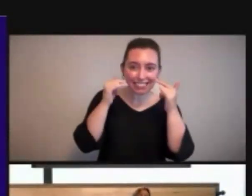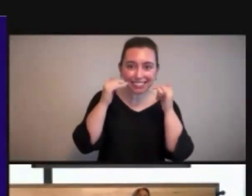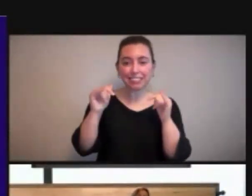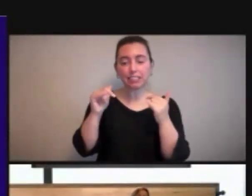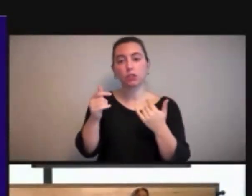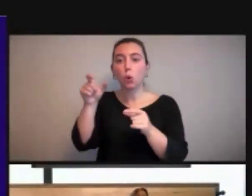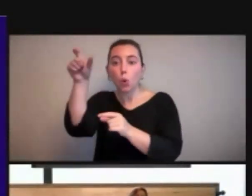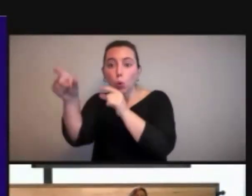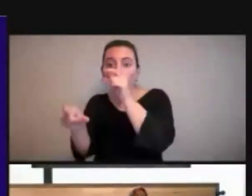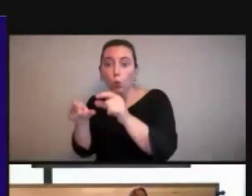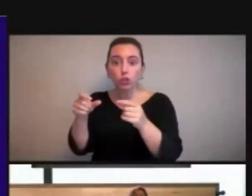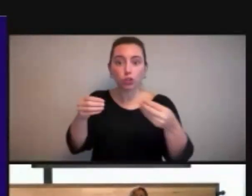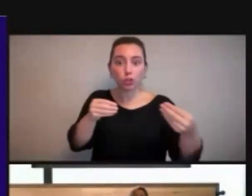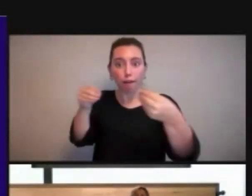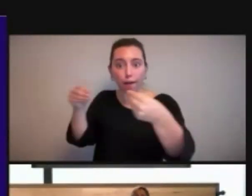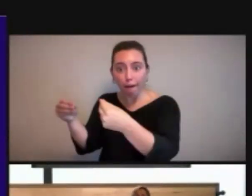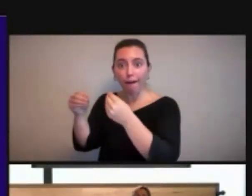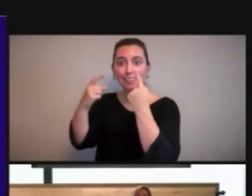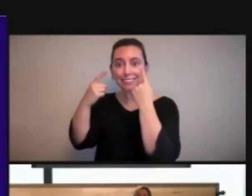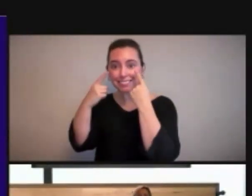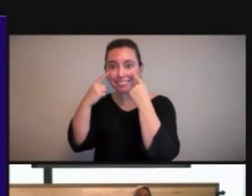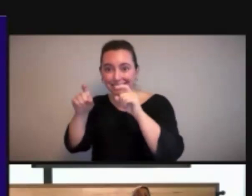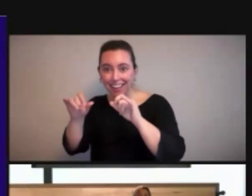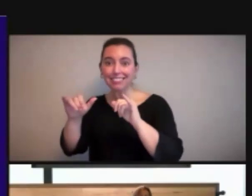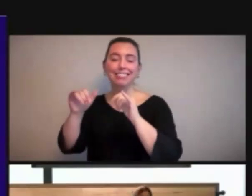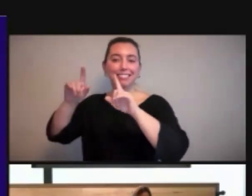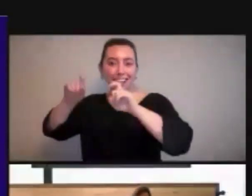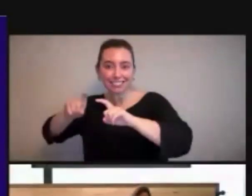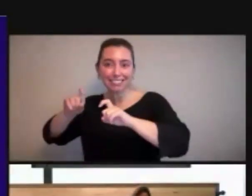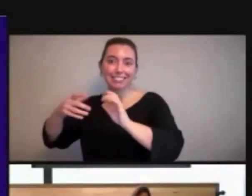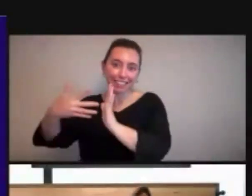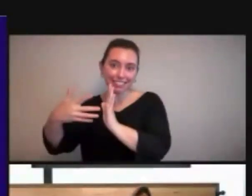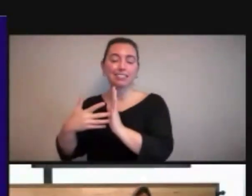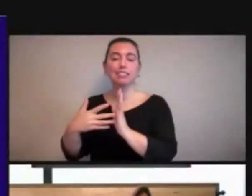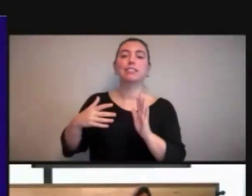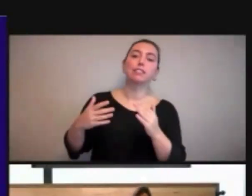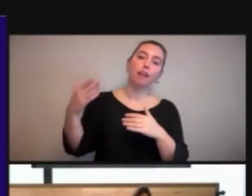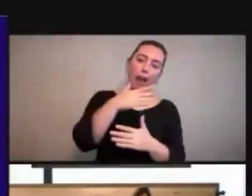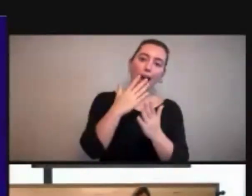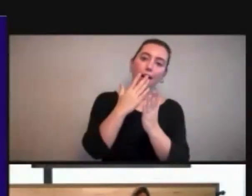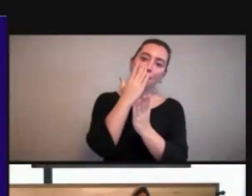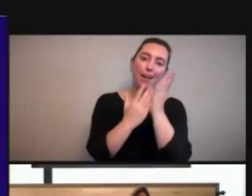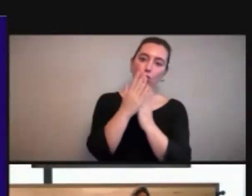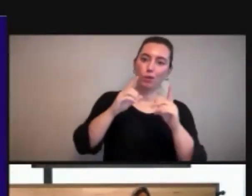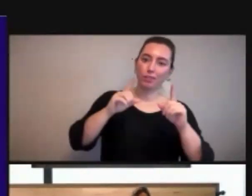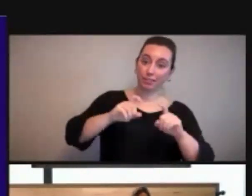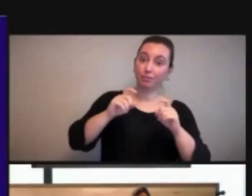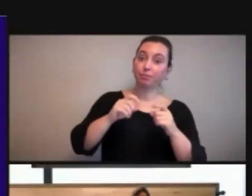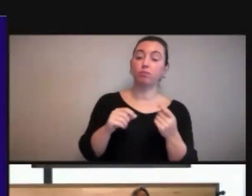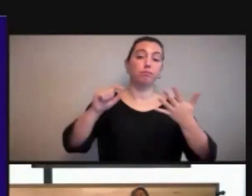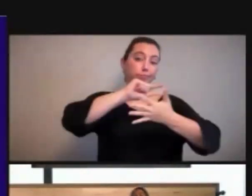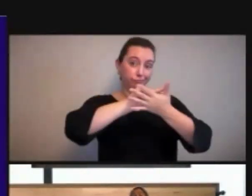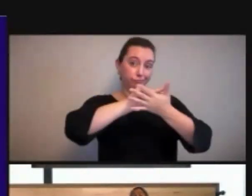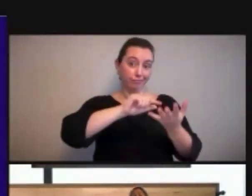and manual testing and so on. So that's also one of the recurring topics that we have. We will then get